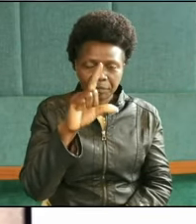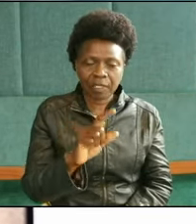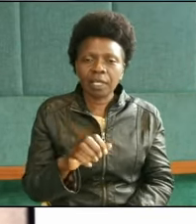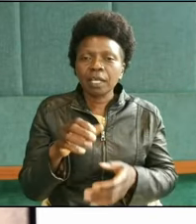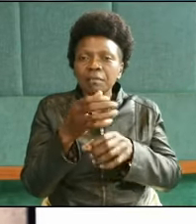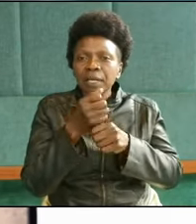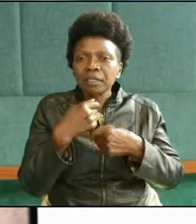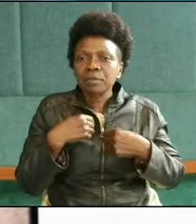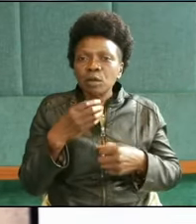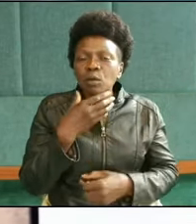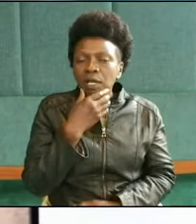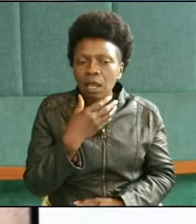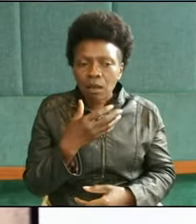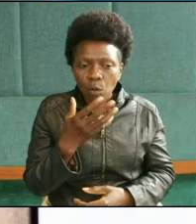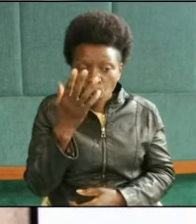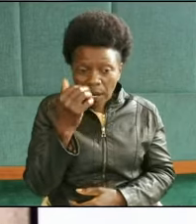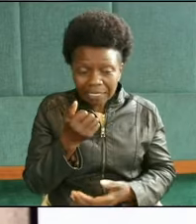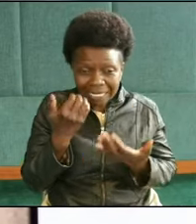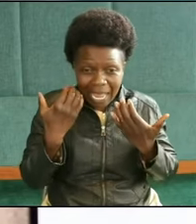why it is so tough.